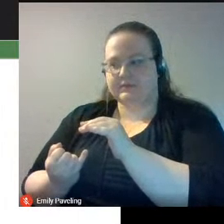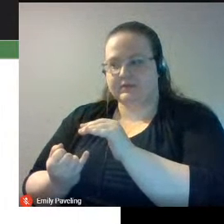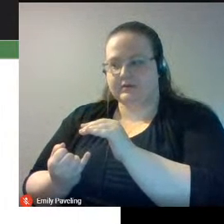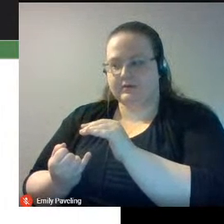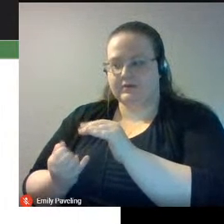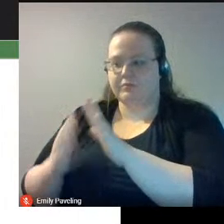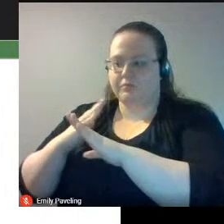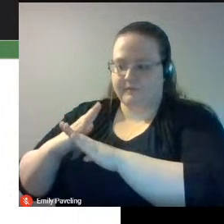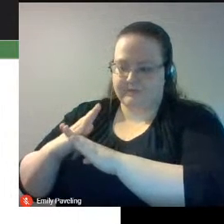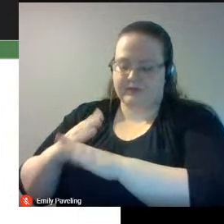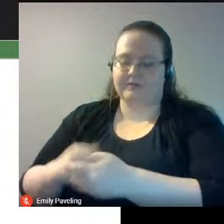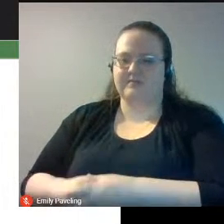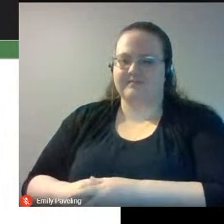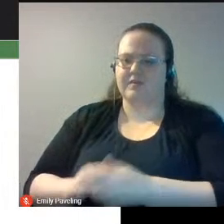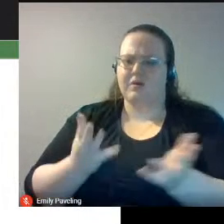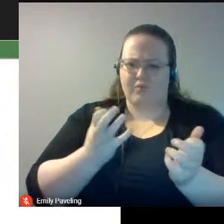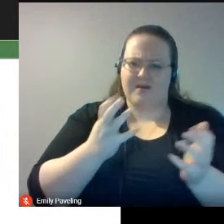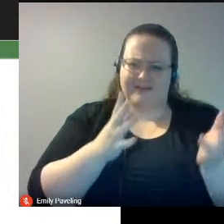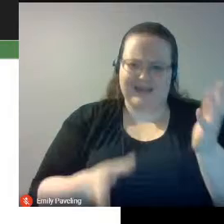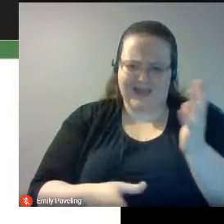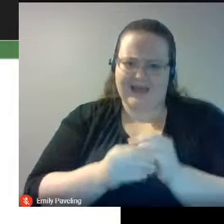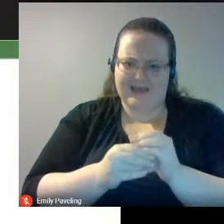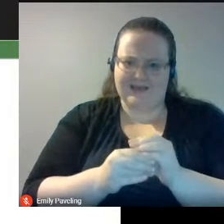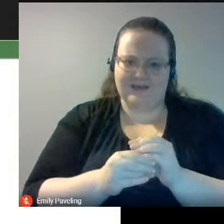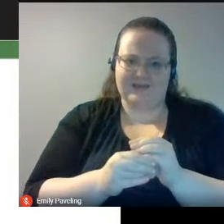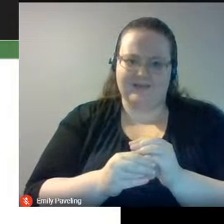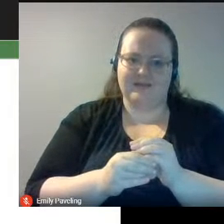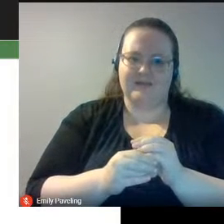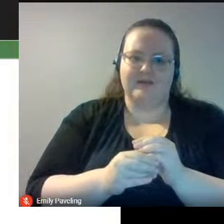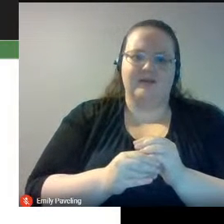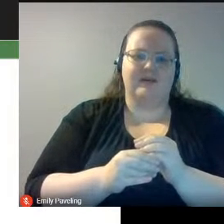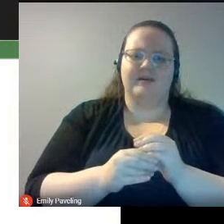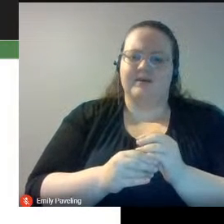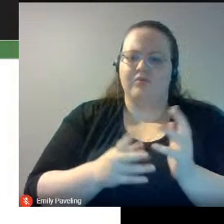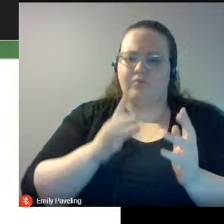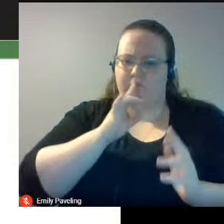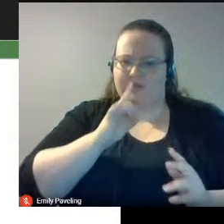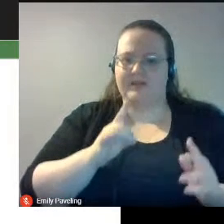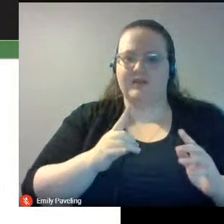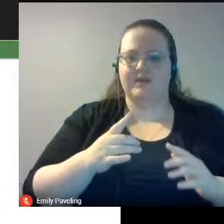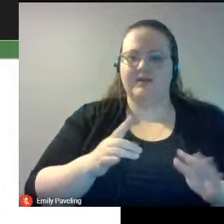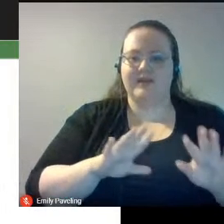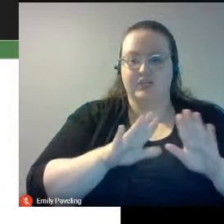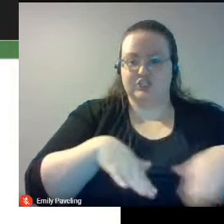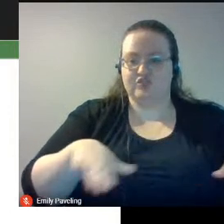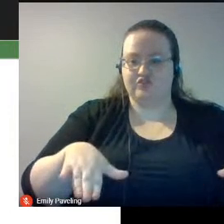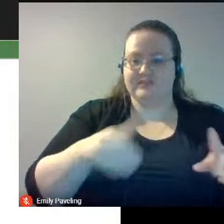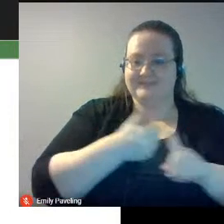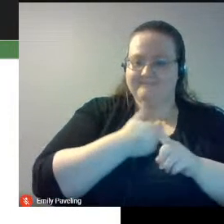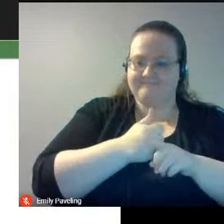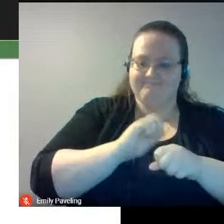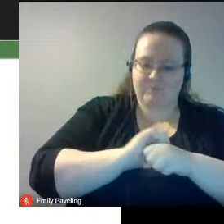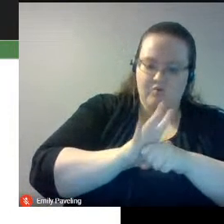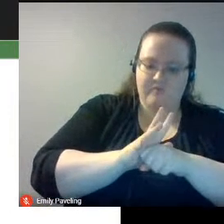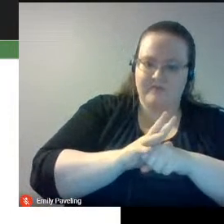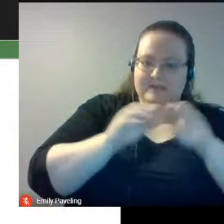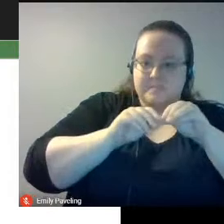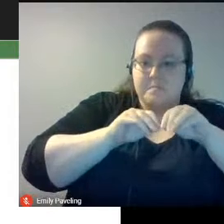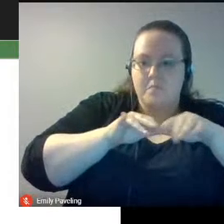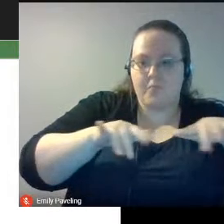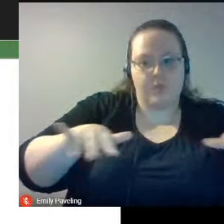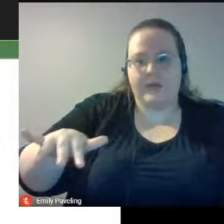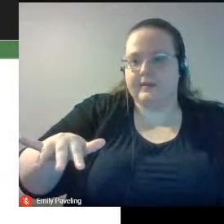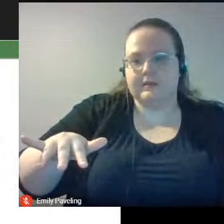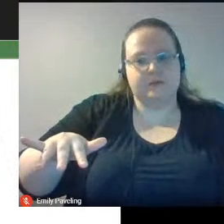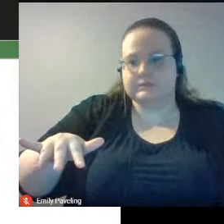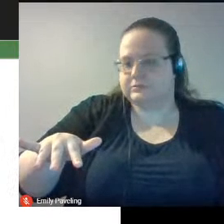overall, the evidence to date suggests that children are not significant transmitters of COVID-19, but here again, we are still